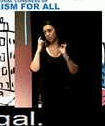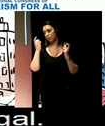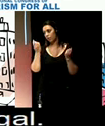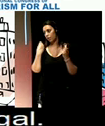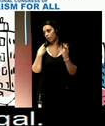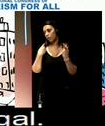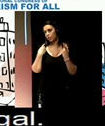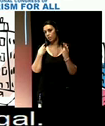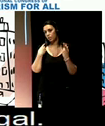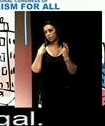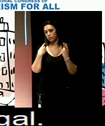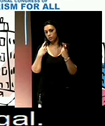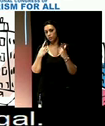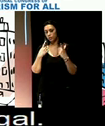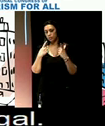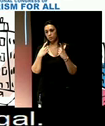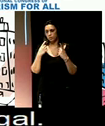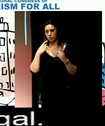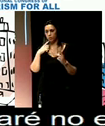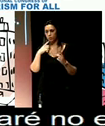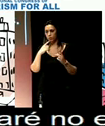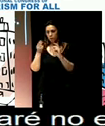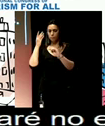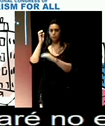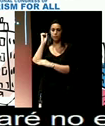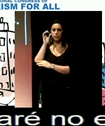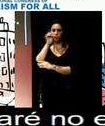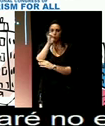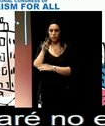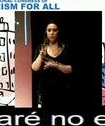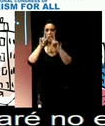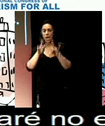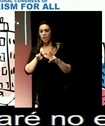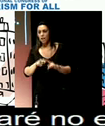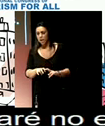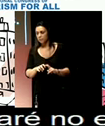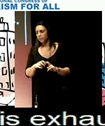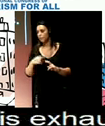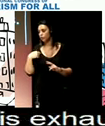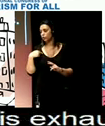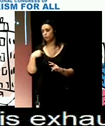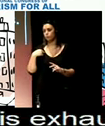analysis, I will try to show you some good practice, some good examples, starting by